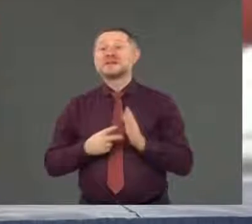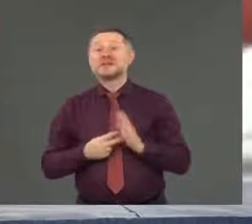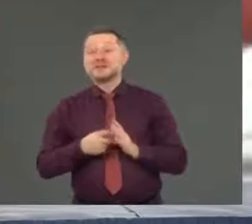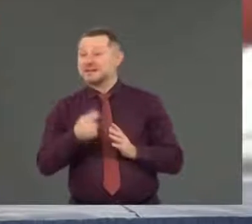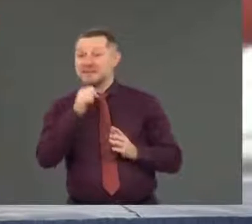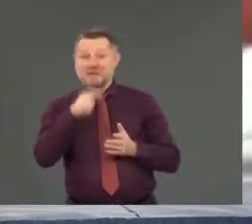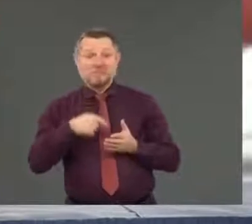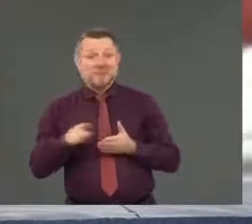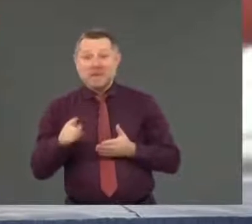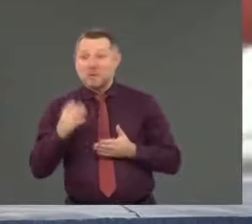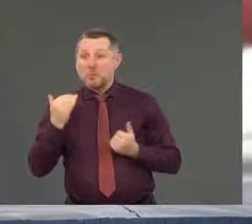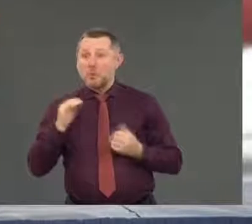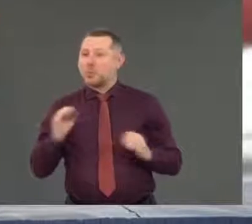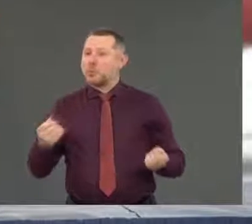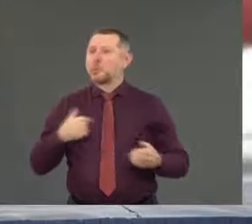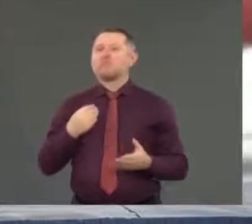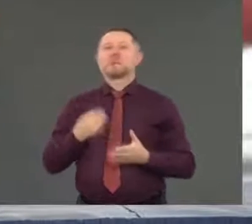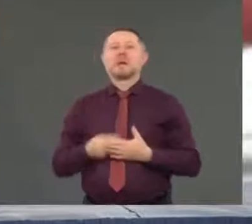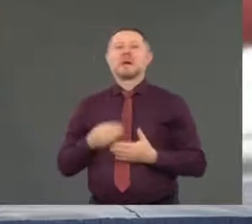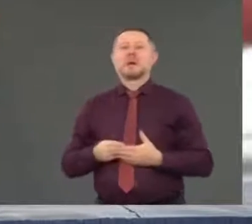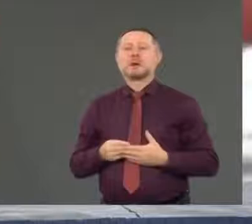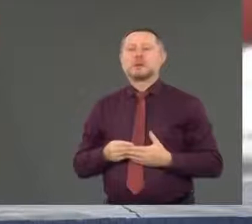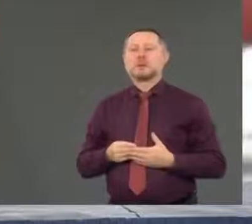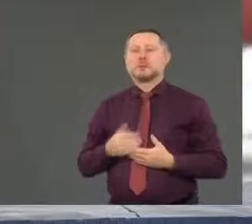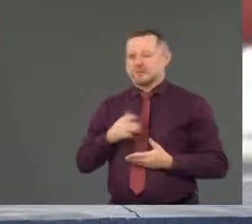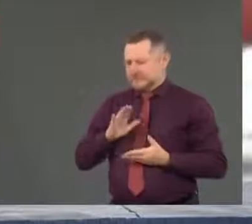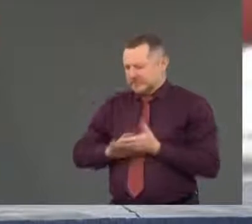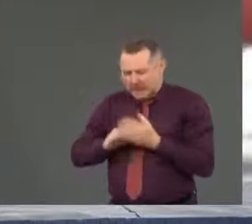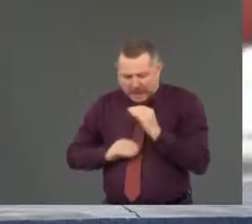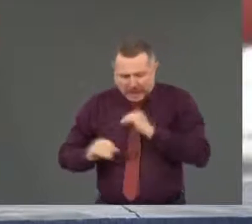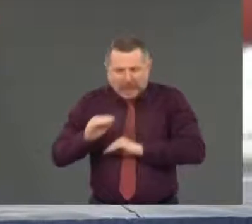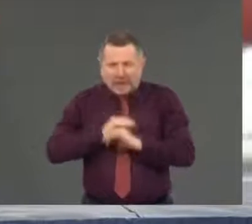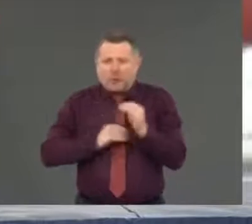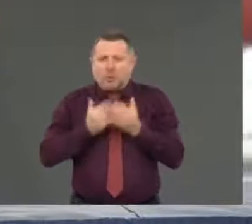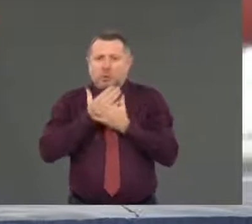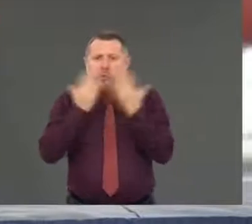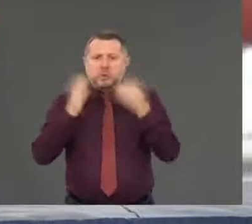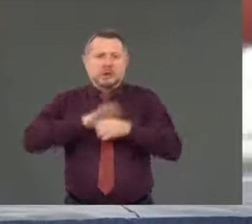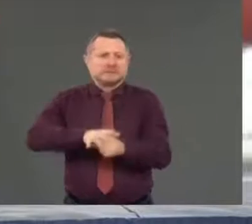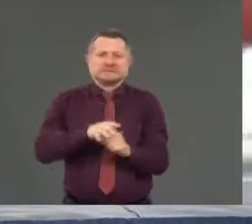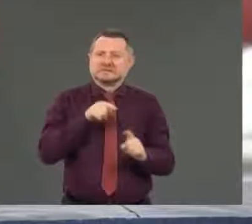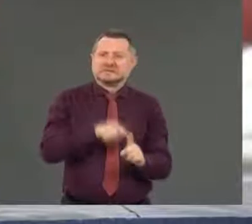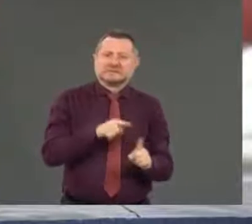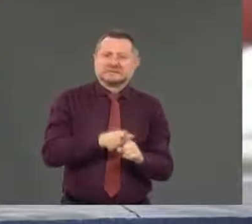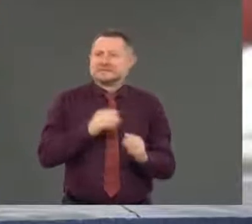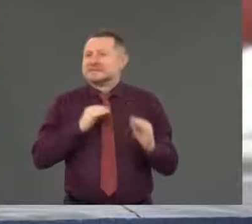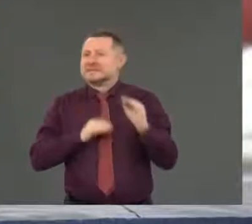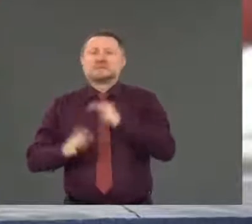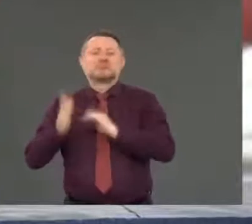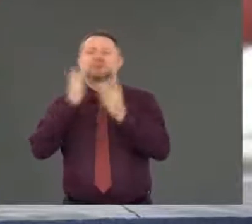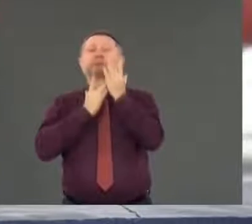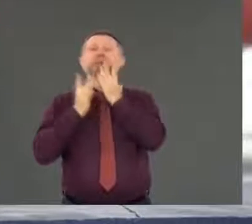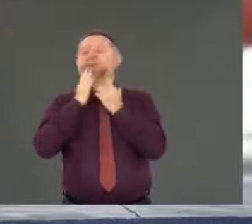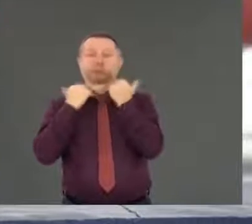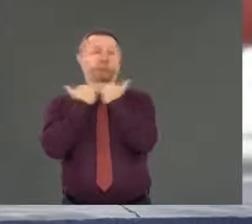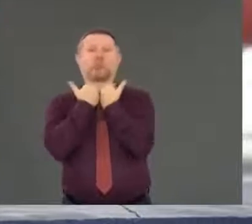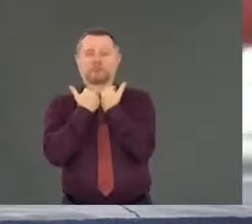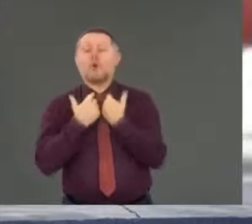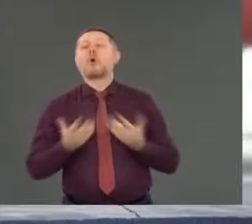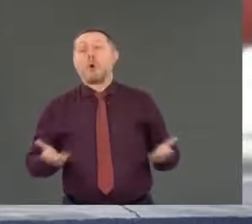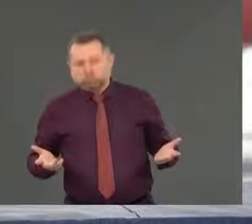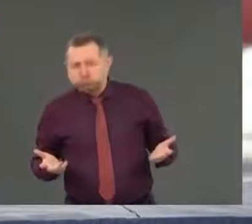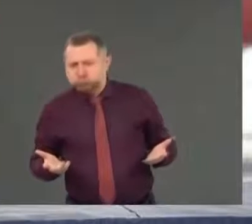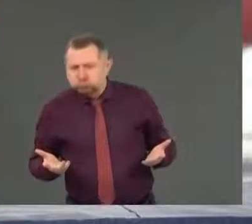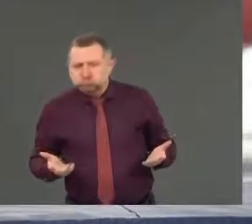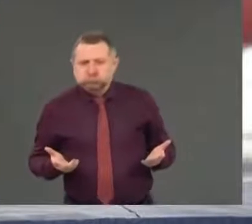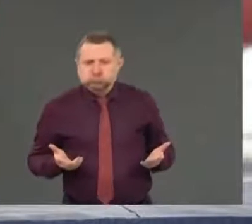because you can't pay the rent because there's a COVID-related financial hardship. You have to be in a